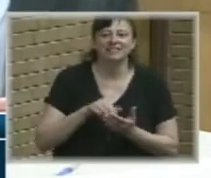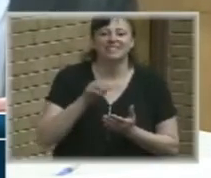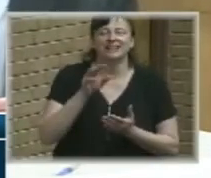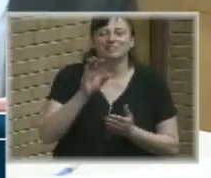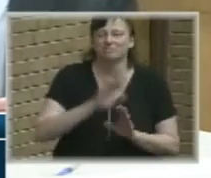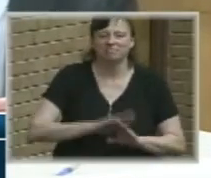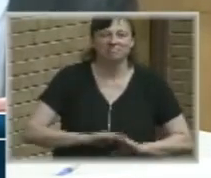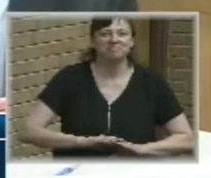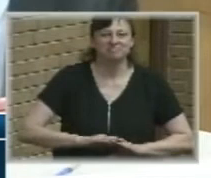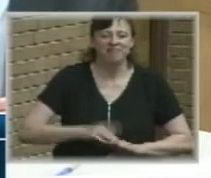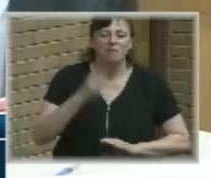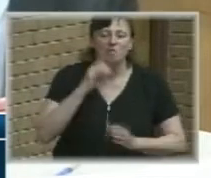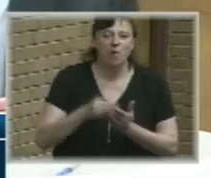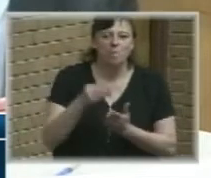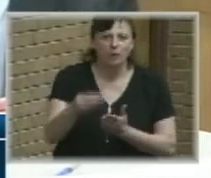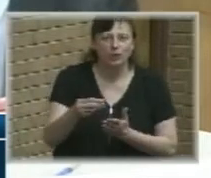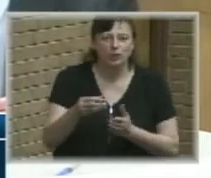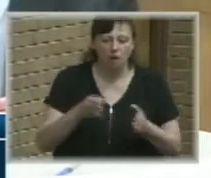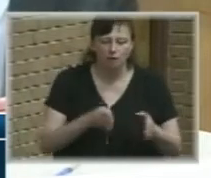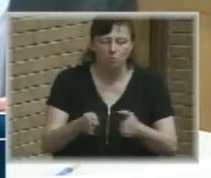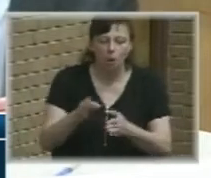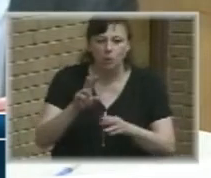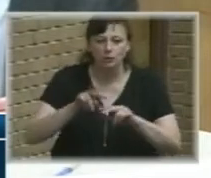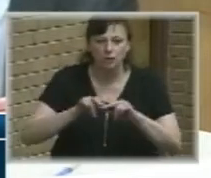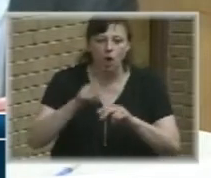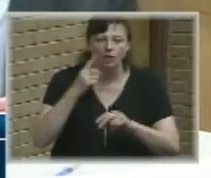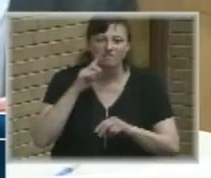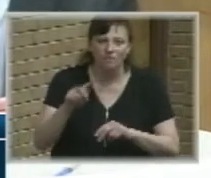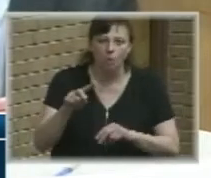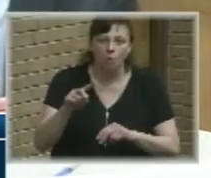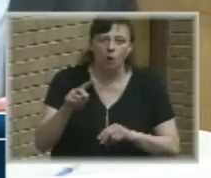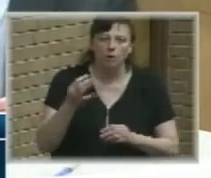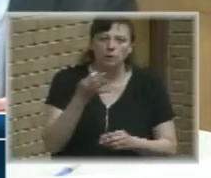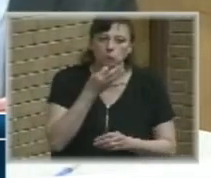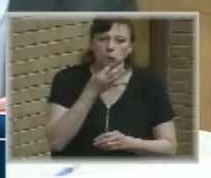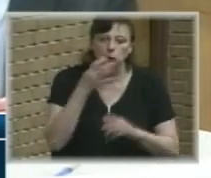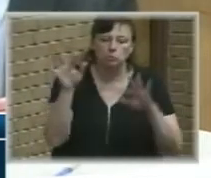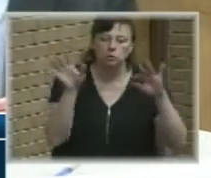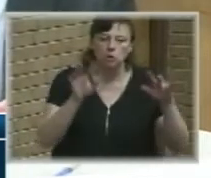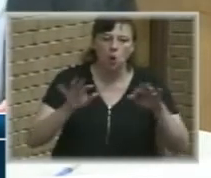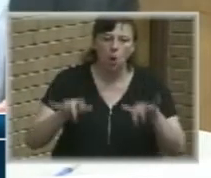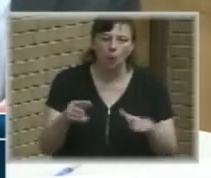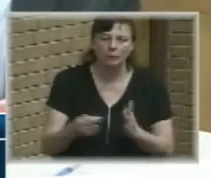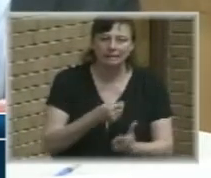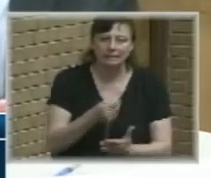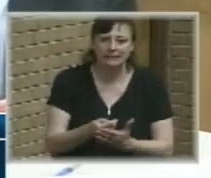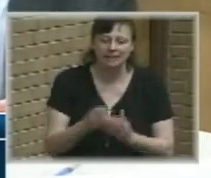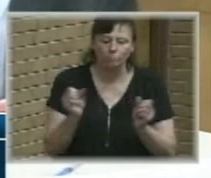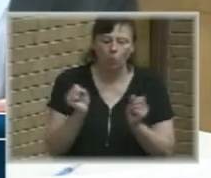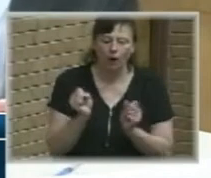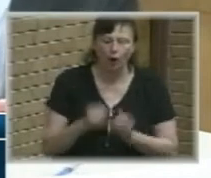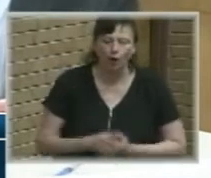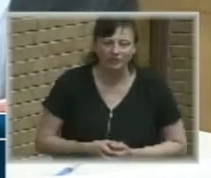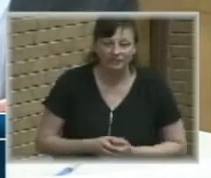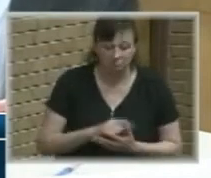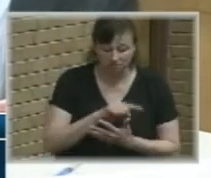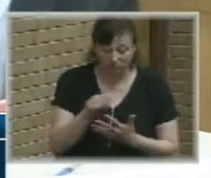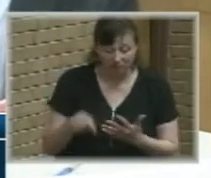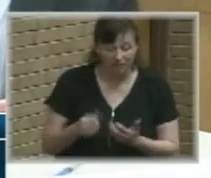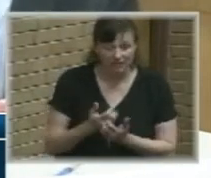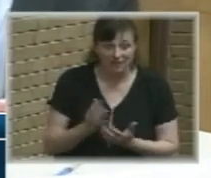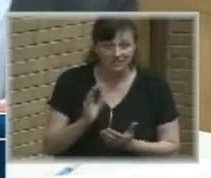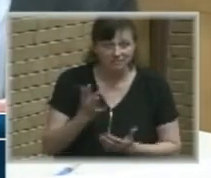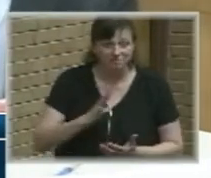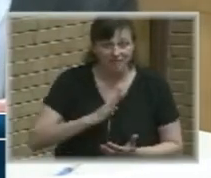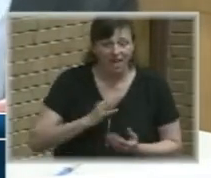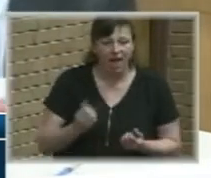$60,647.92 for purchase of road salt for the upcoming snow season. The claims all appear to be in order, and I